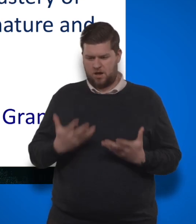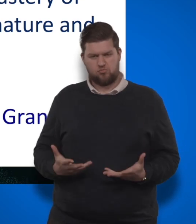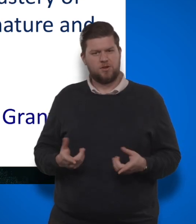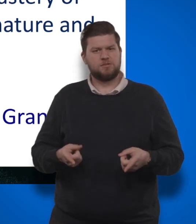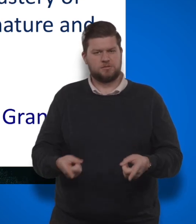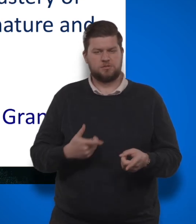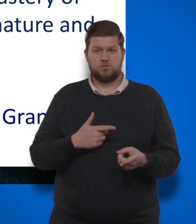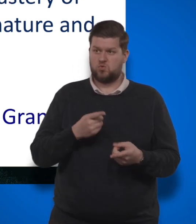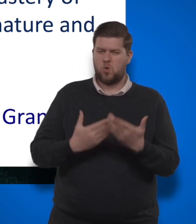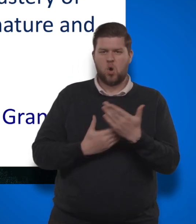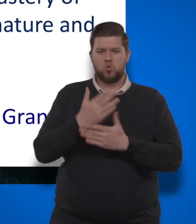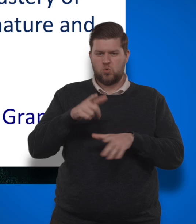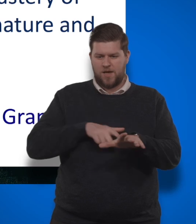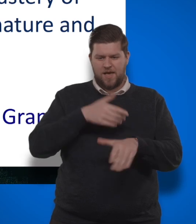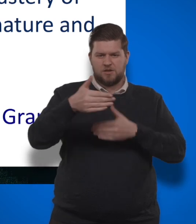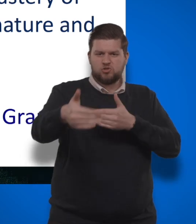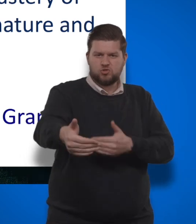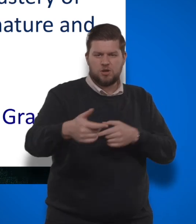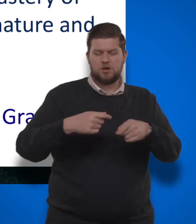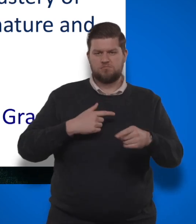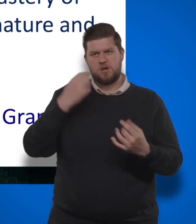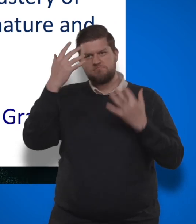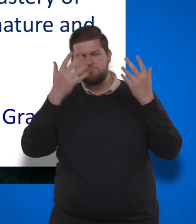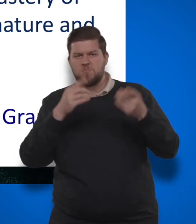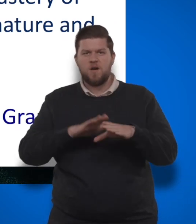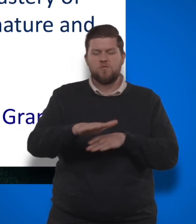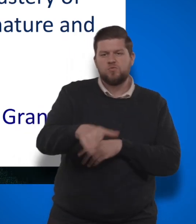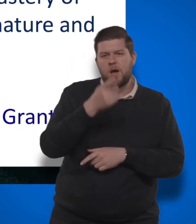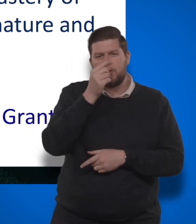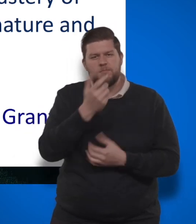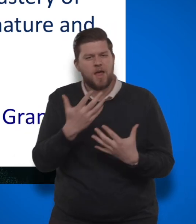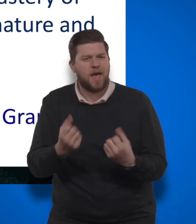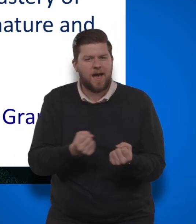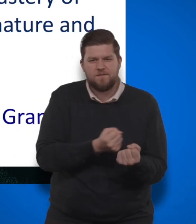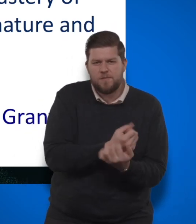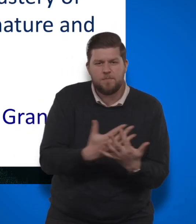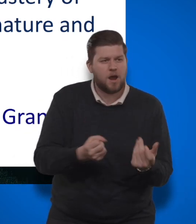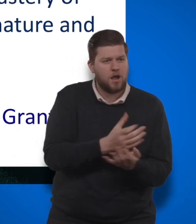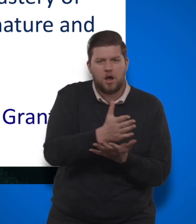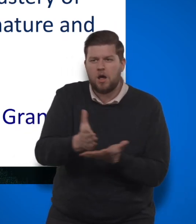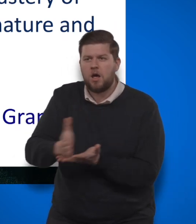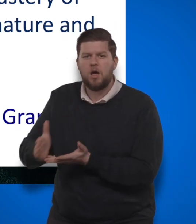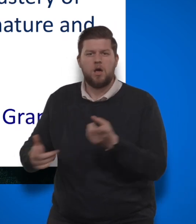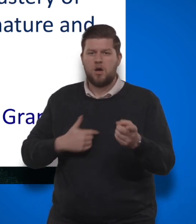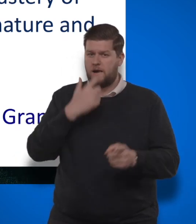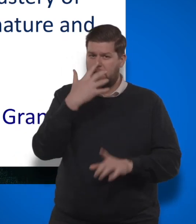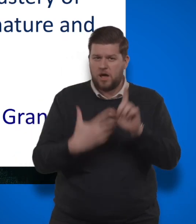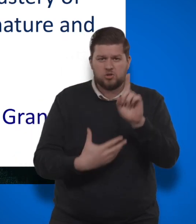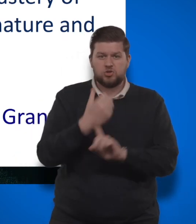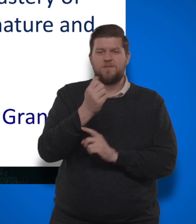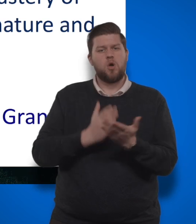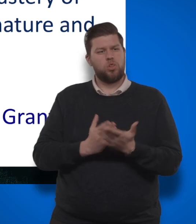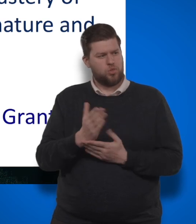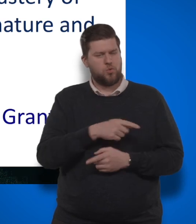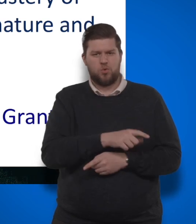age, even of salvation, a new way of being which is achieved by human ingenuity